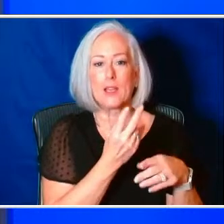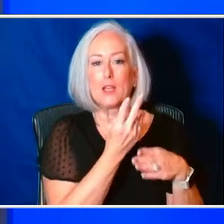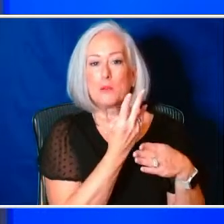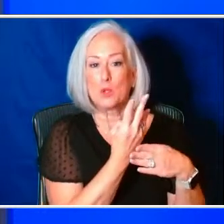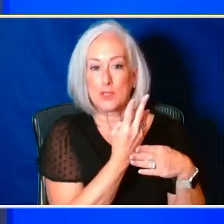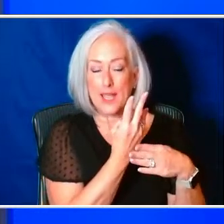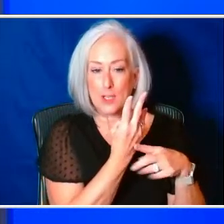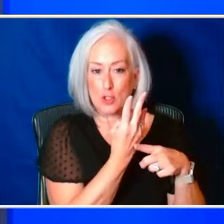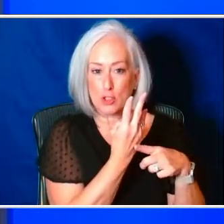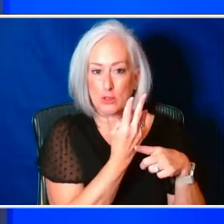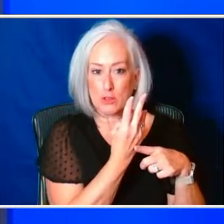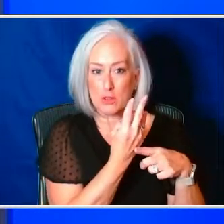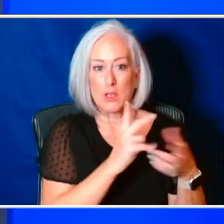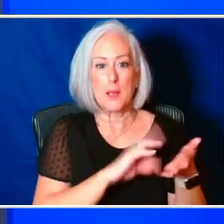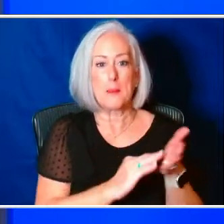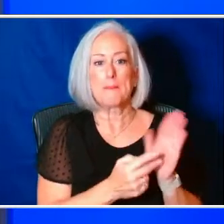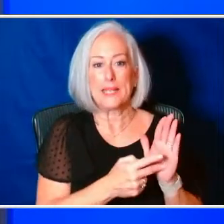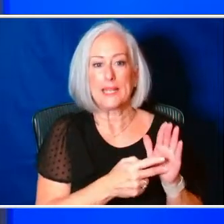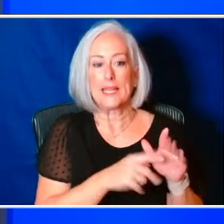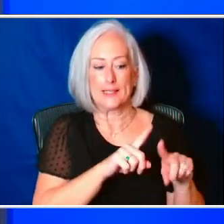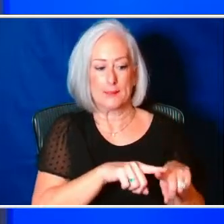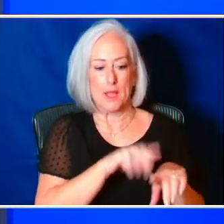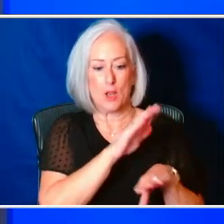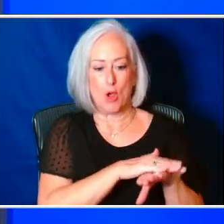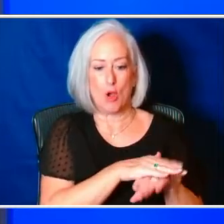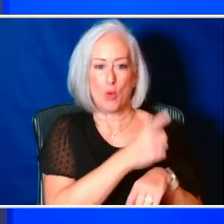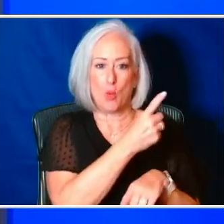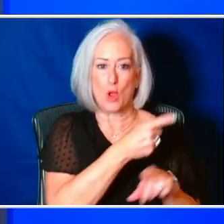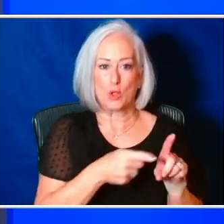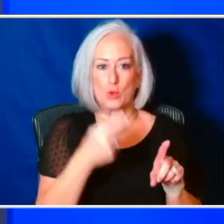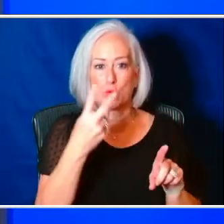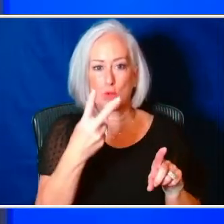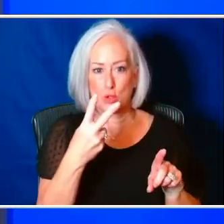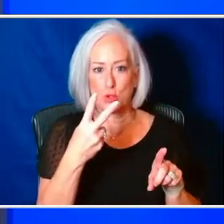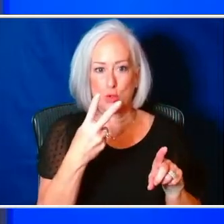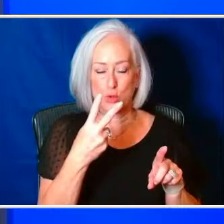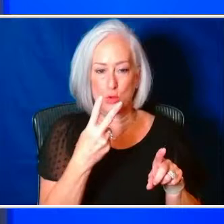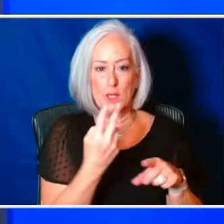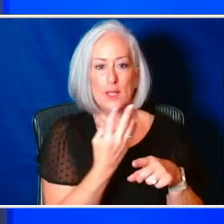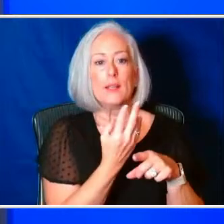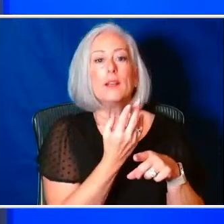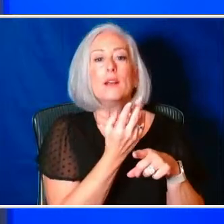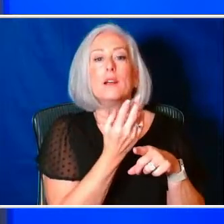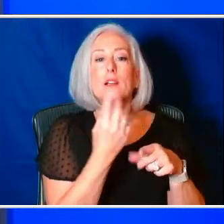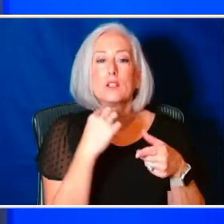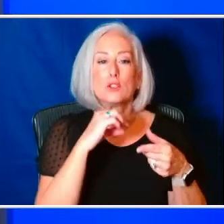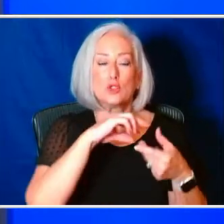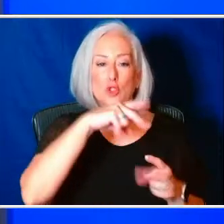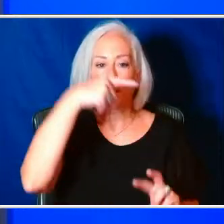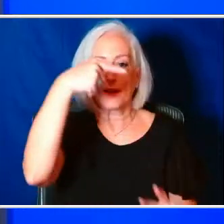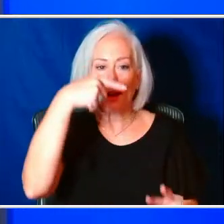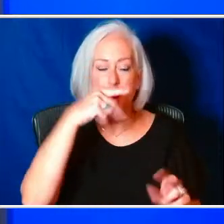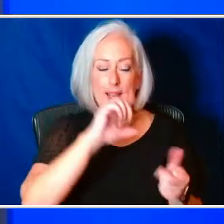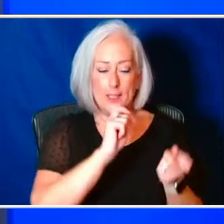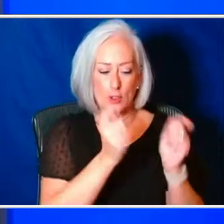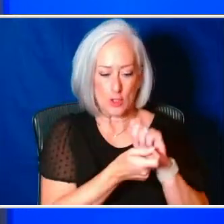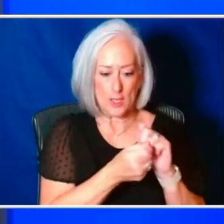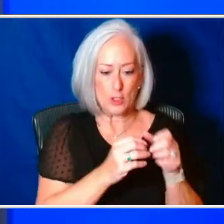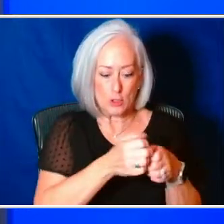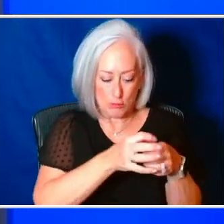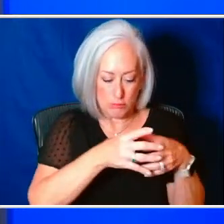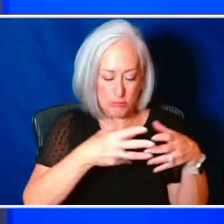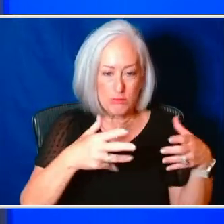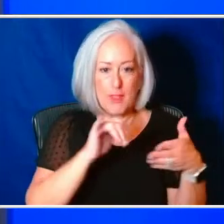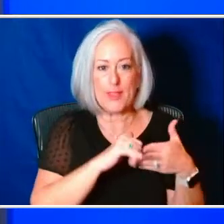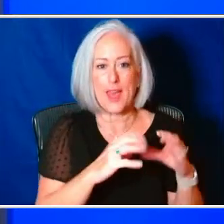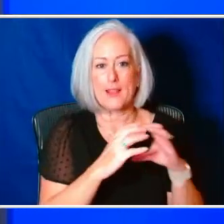probably one or even two only genetic changes that drive the growth of their cancer. And those patients usually can be treated with